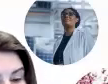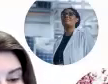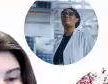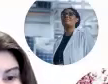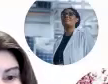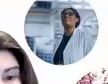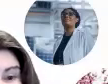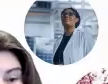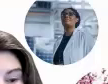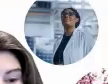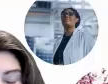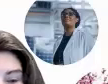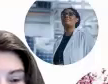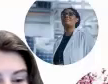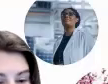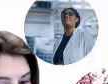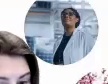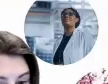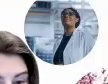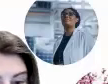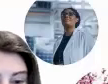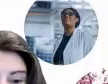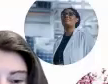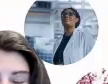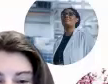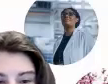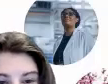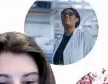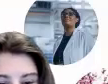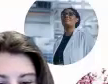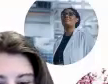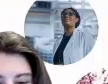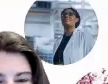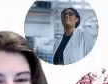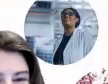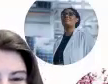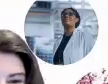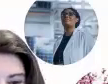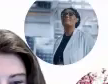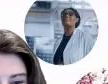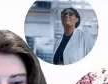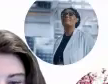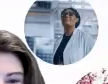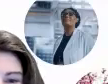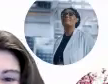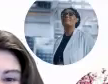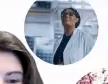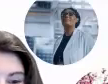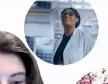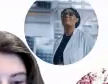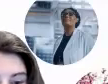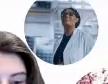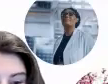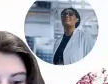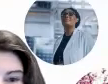Impacts report in order to inform you all about the experiences and outcomes of the S-STEM scholars. We